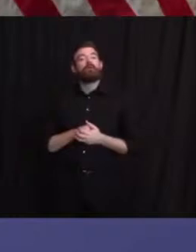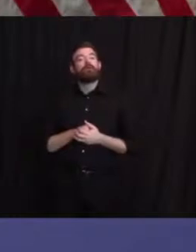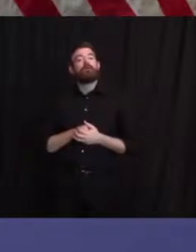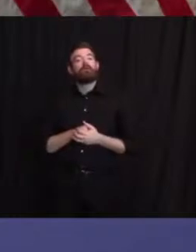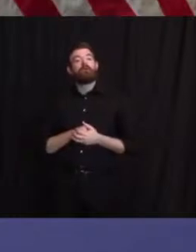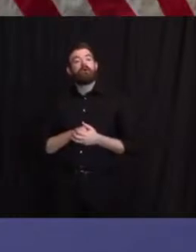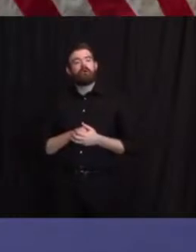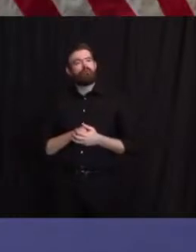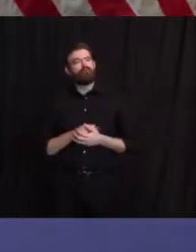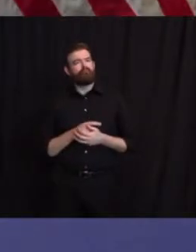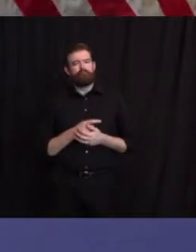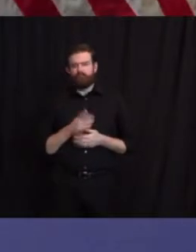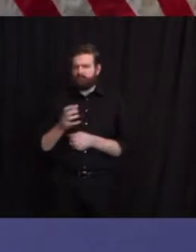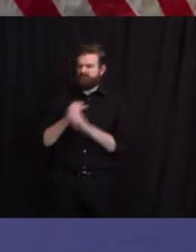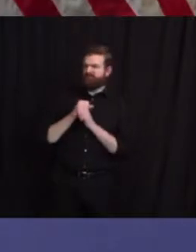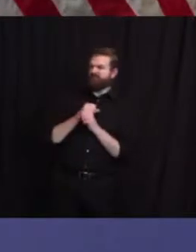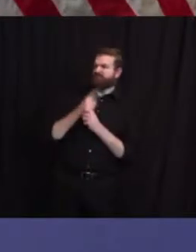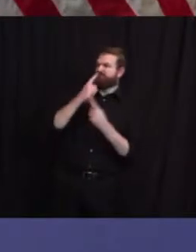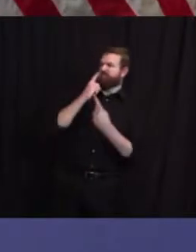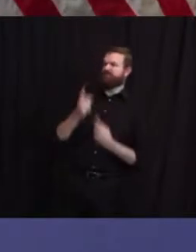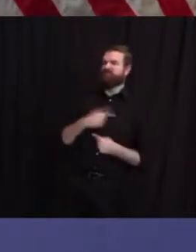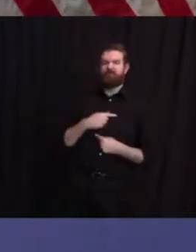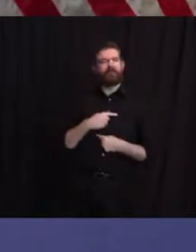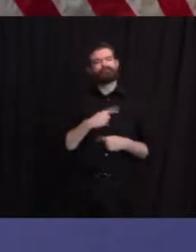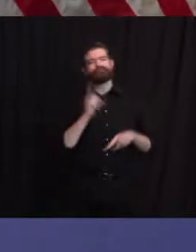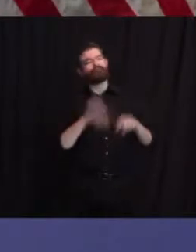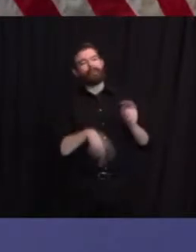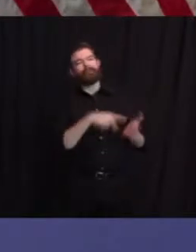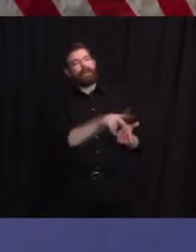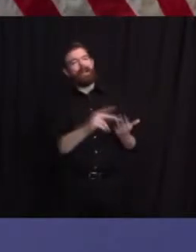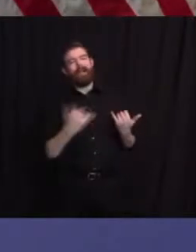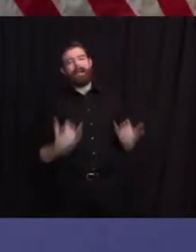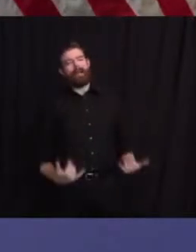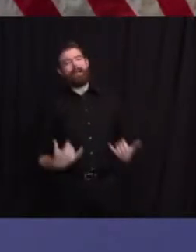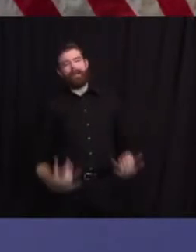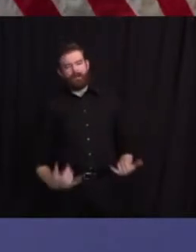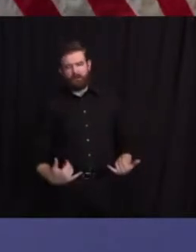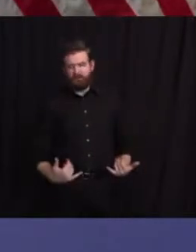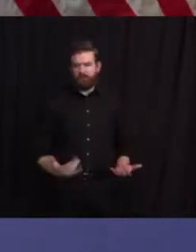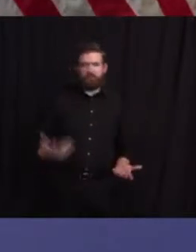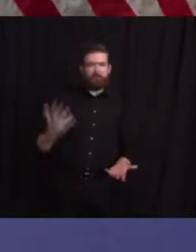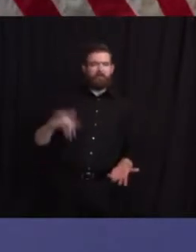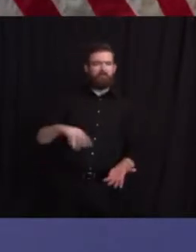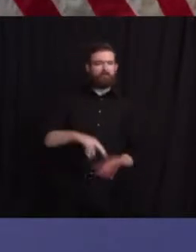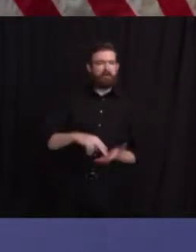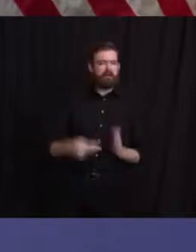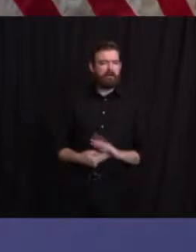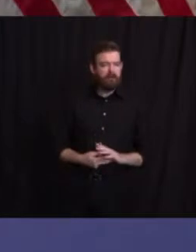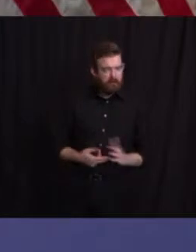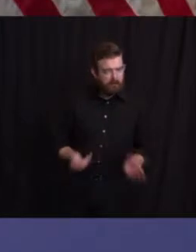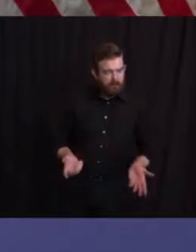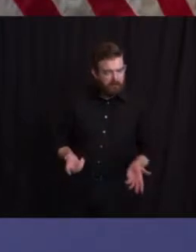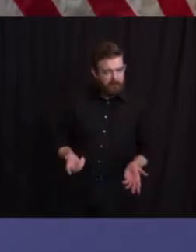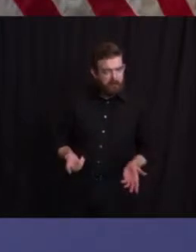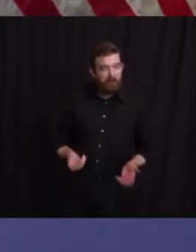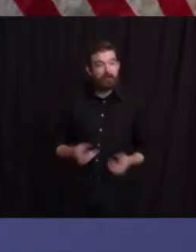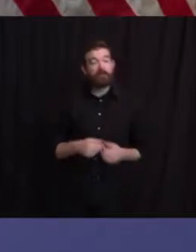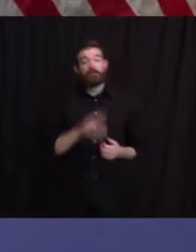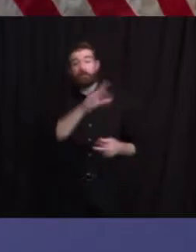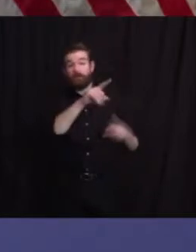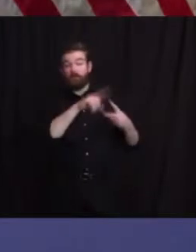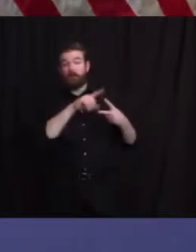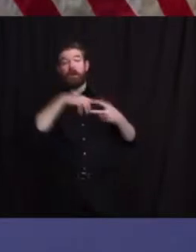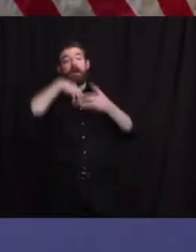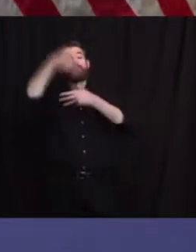street fairs, the outdoor limit of gatherings remains at 25 persons properly socially